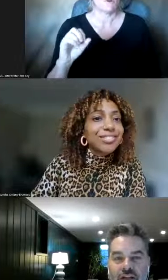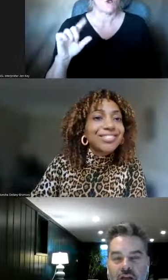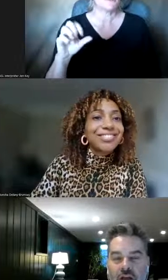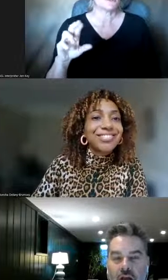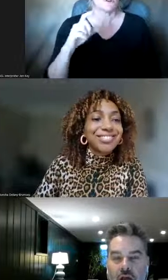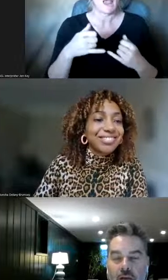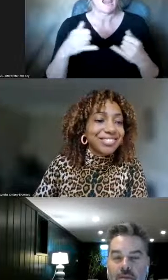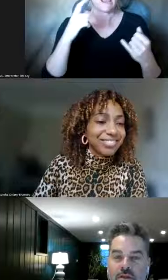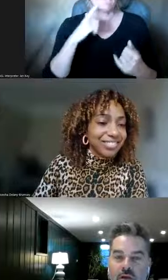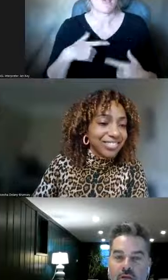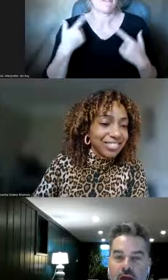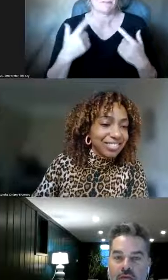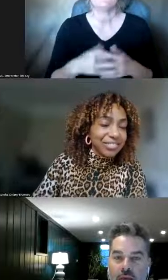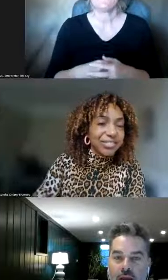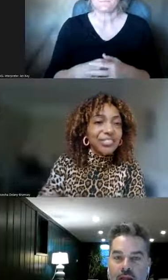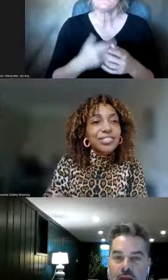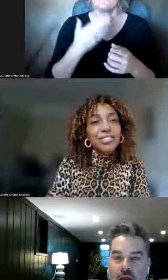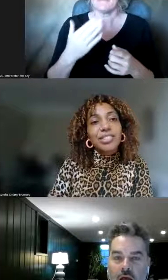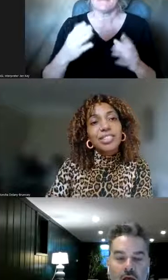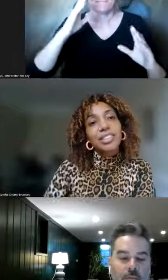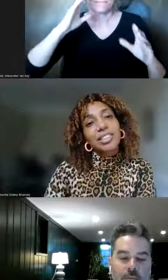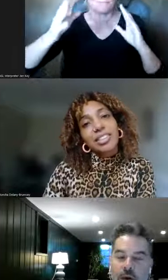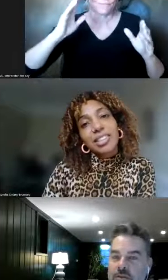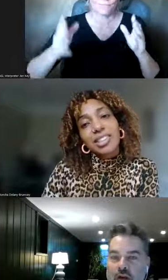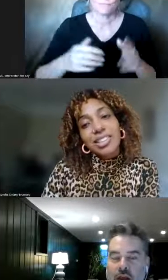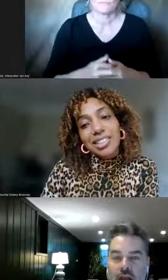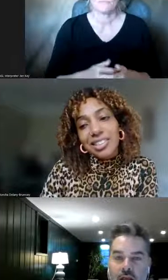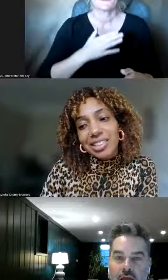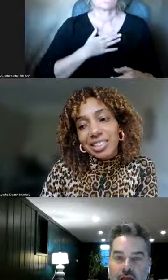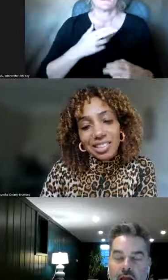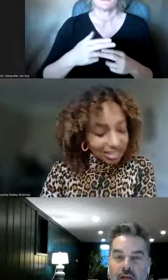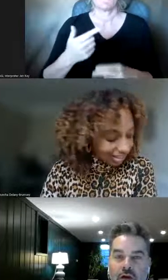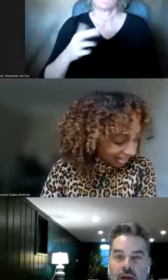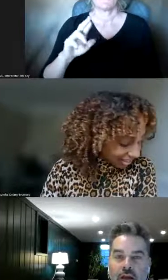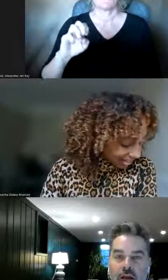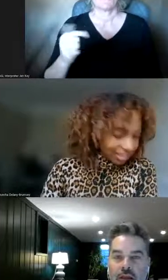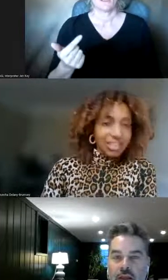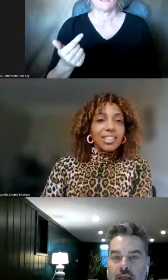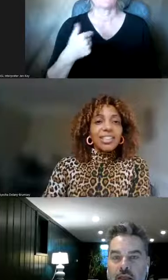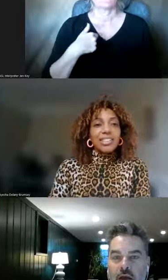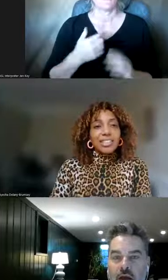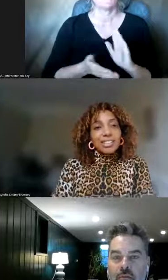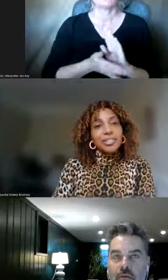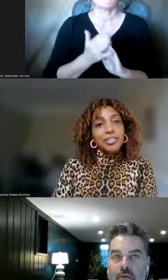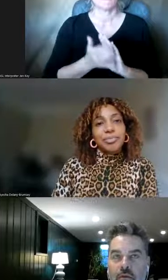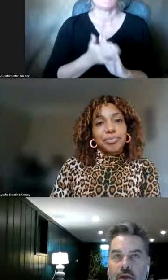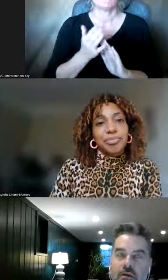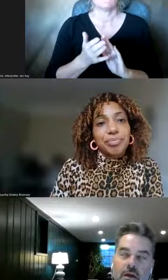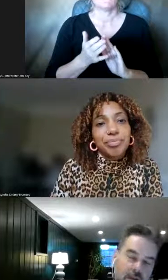Thanks, Aisha. So hi, everybody. My name is Greg, and I run